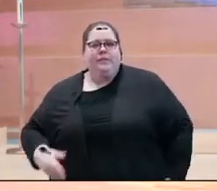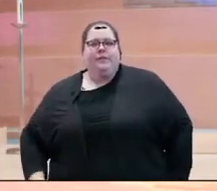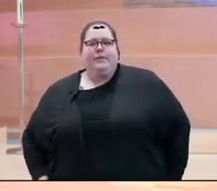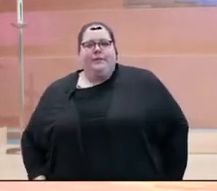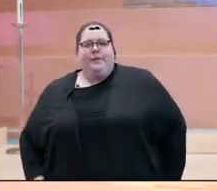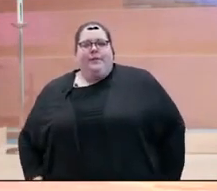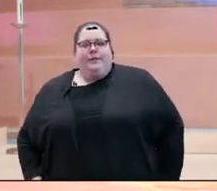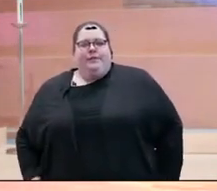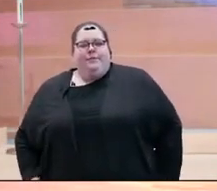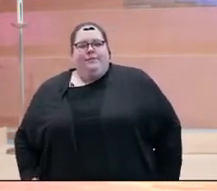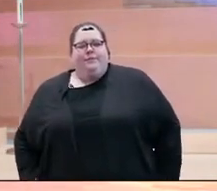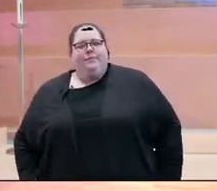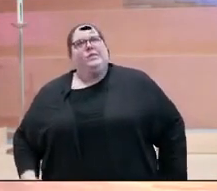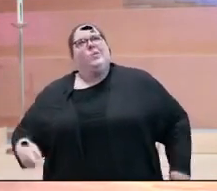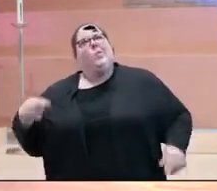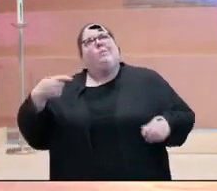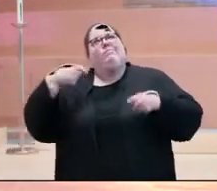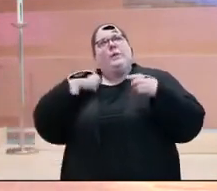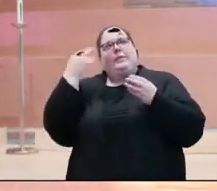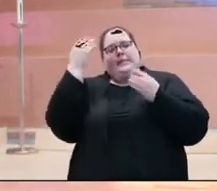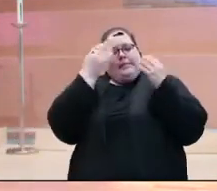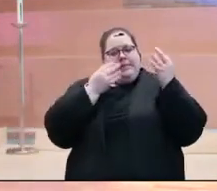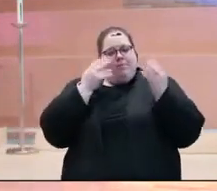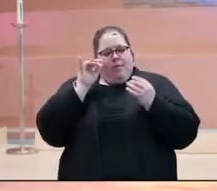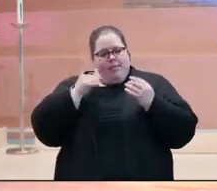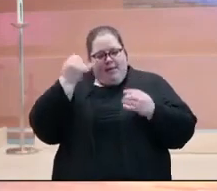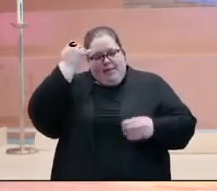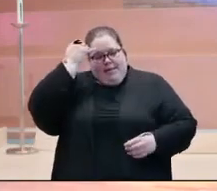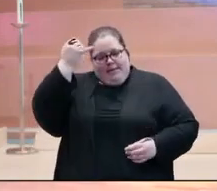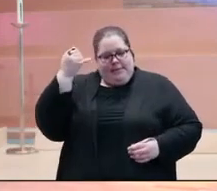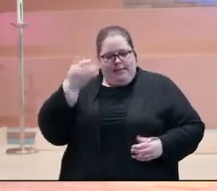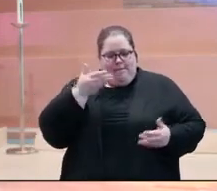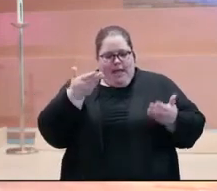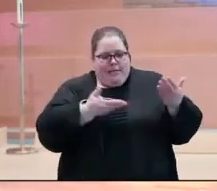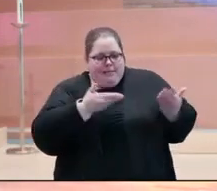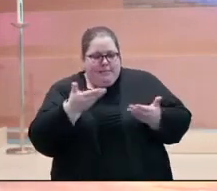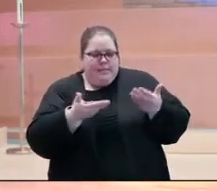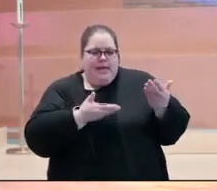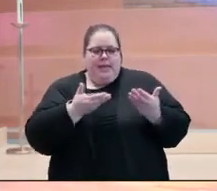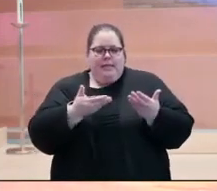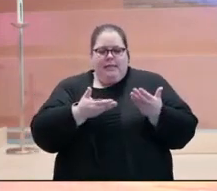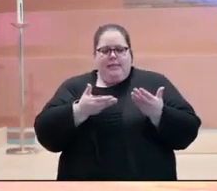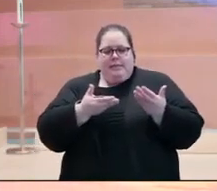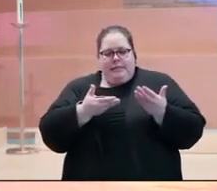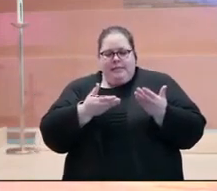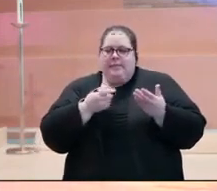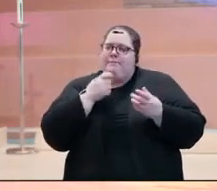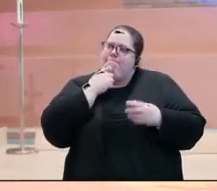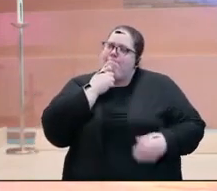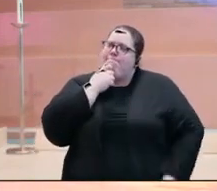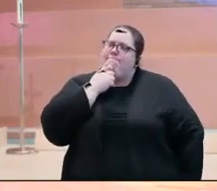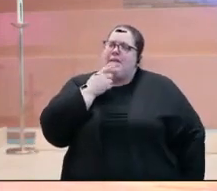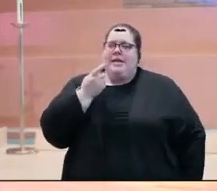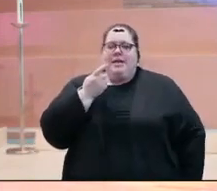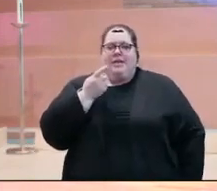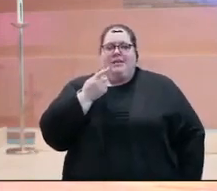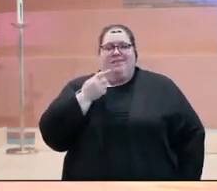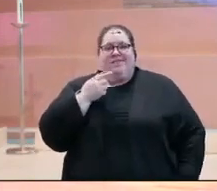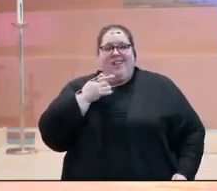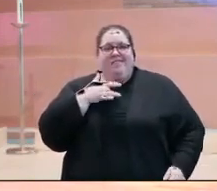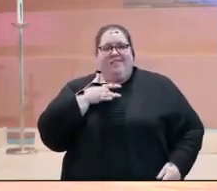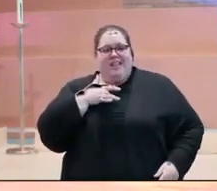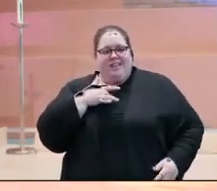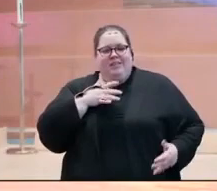as I was sitting again with this hospitality idea and looking through the gospel, preparing for this message, it sort of shocked me